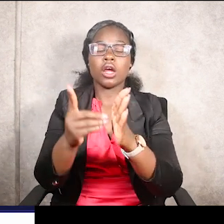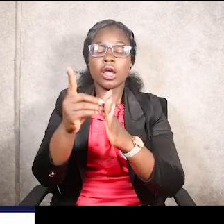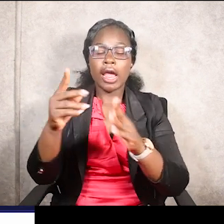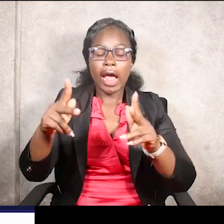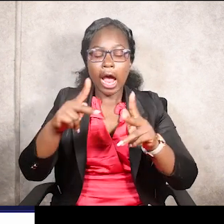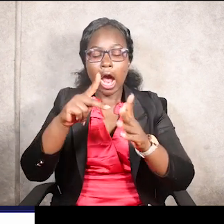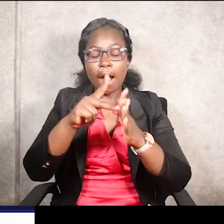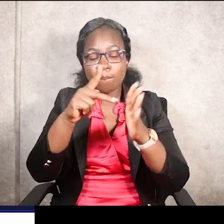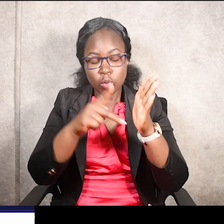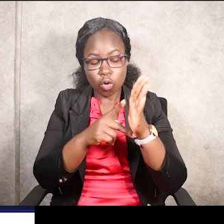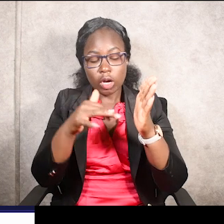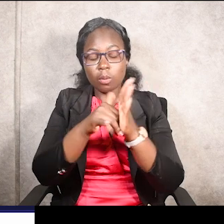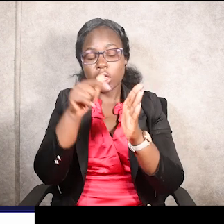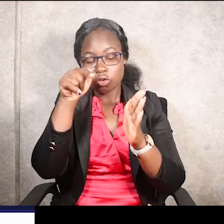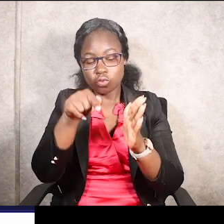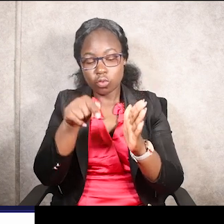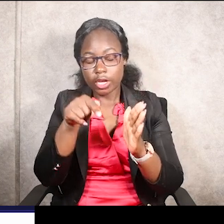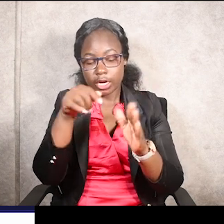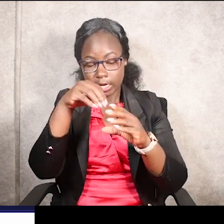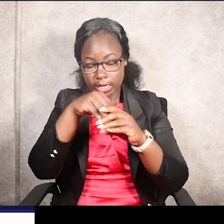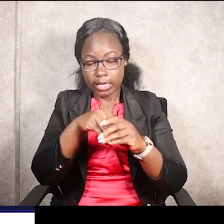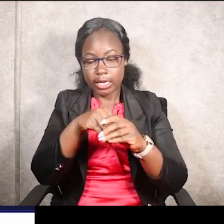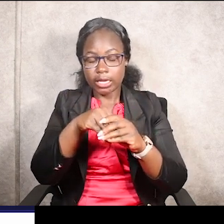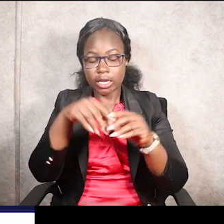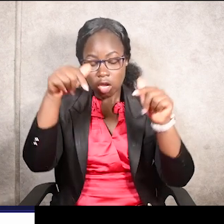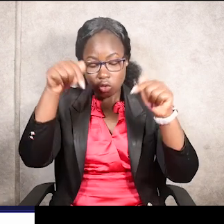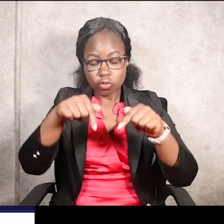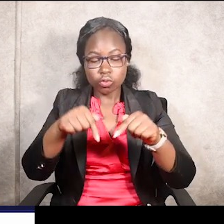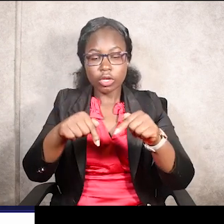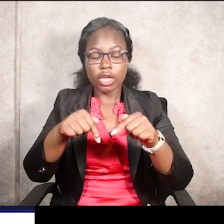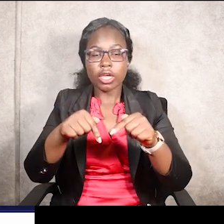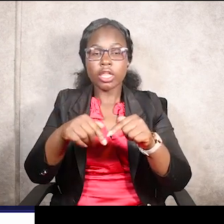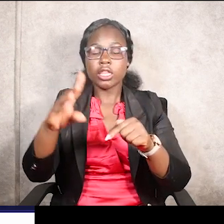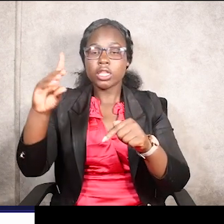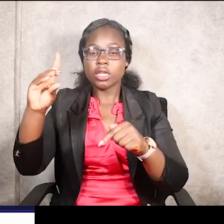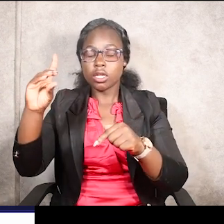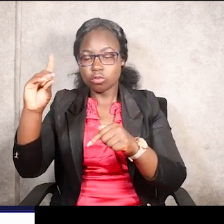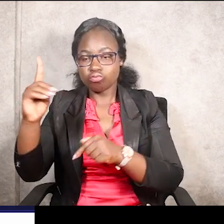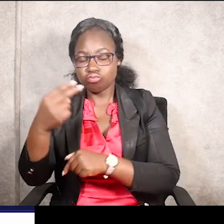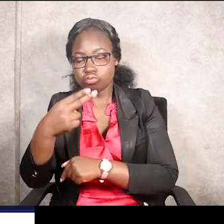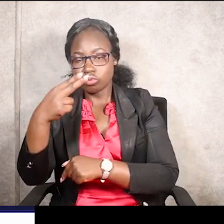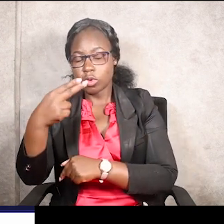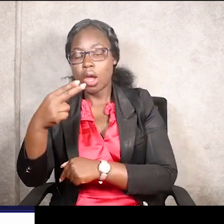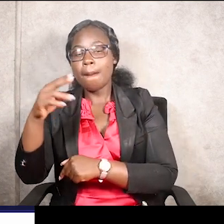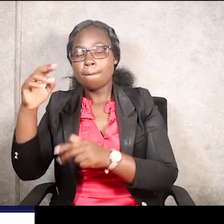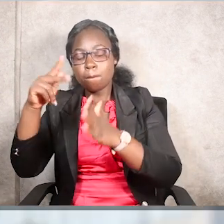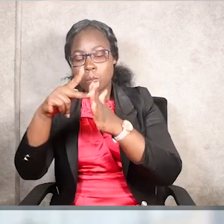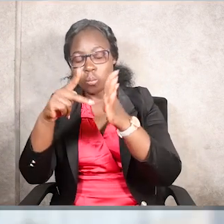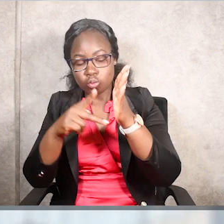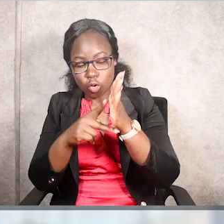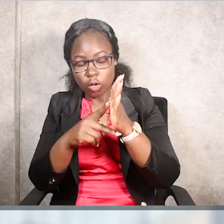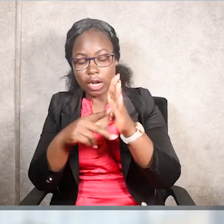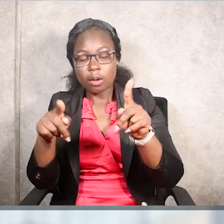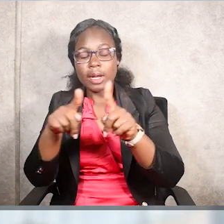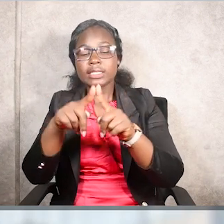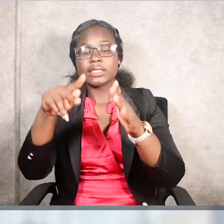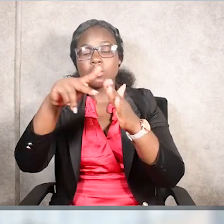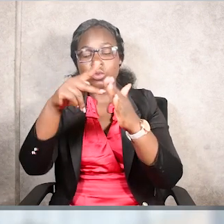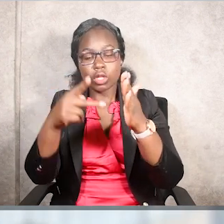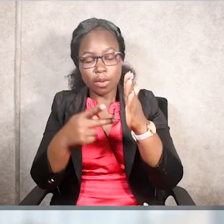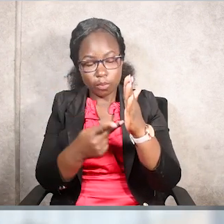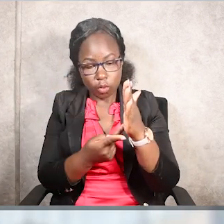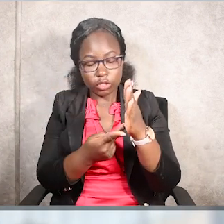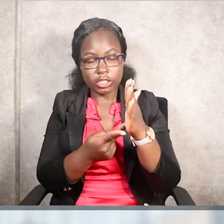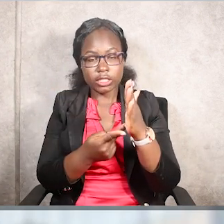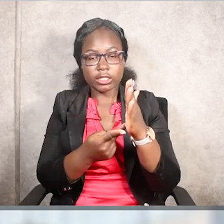like the one you are in currently, the D25HG program and project,